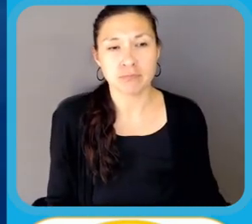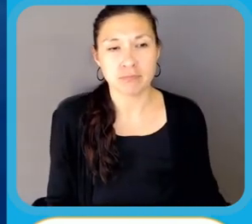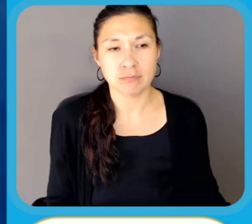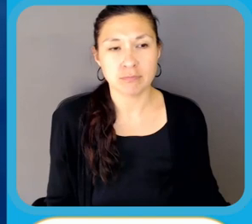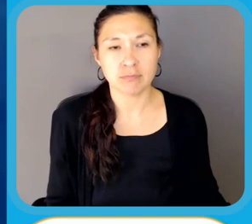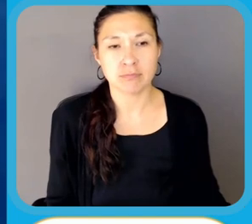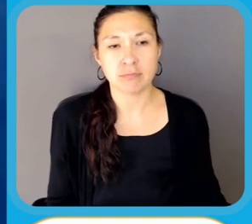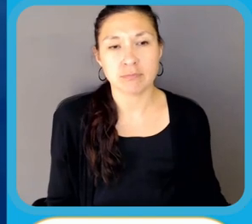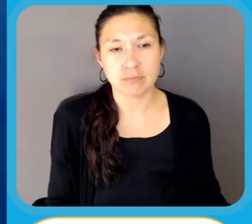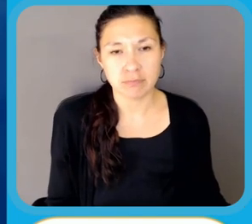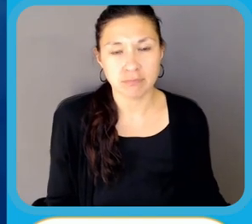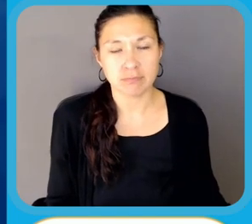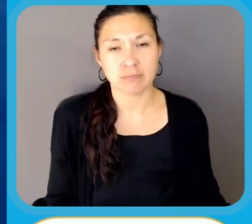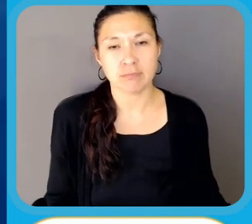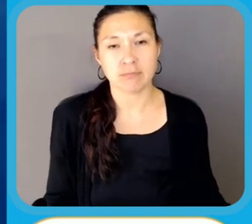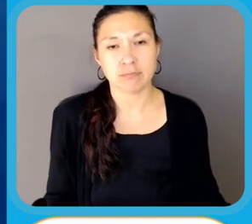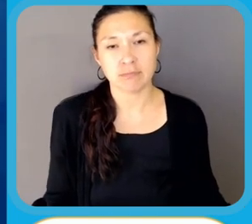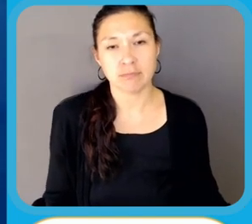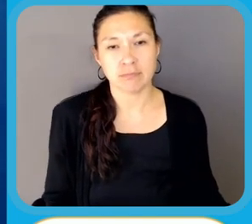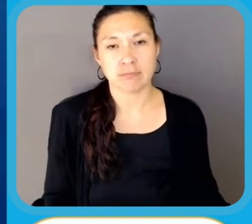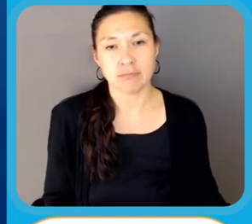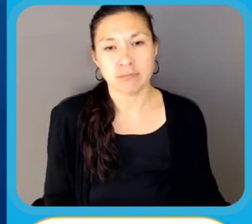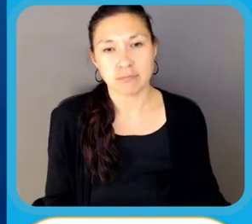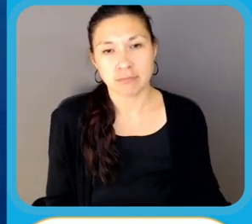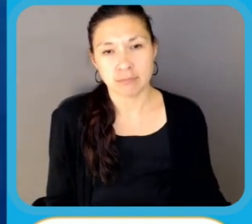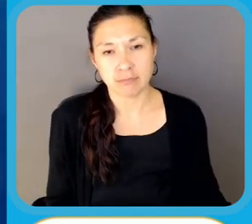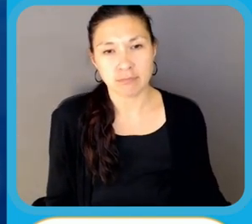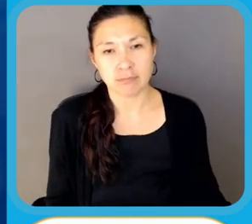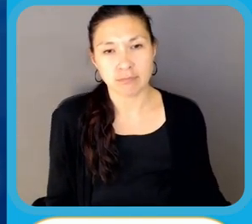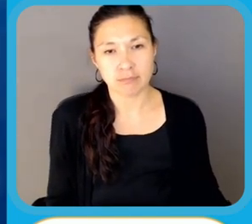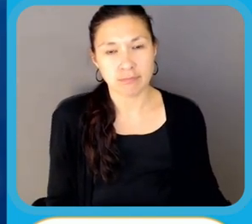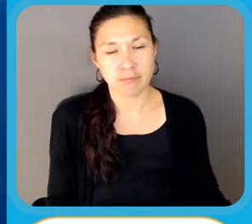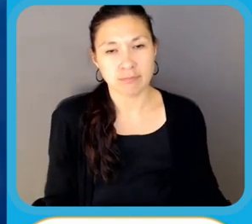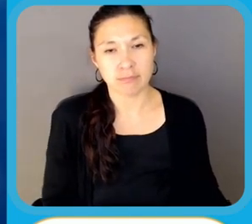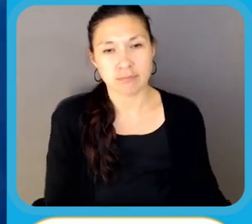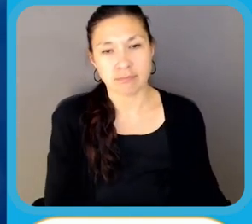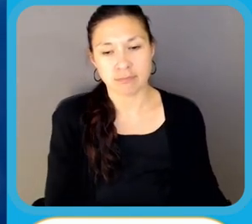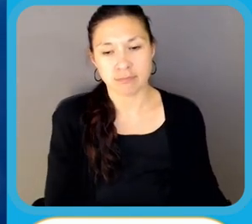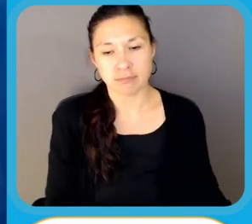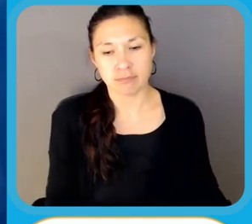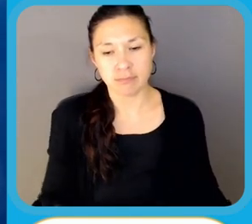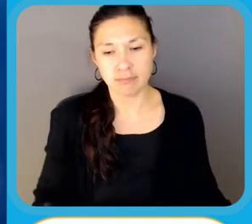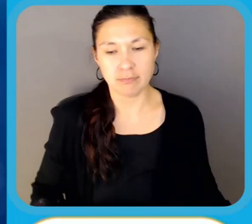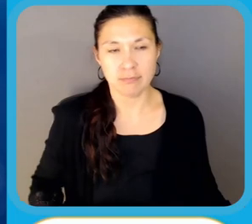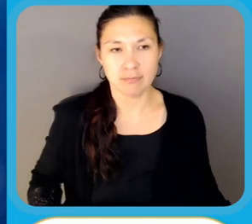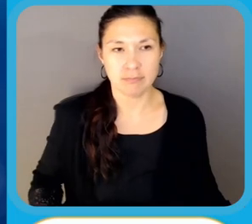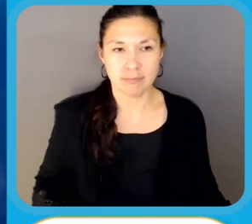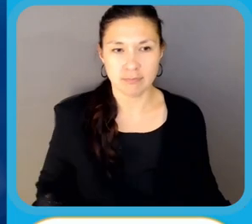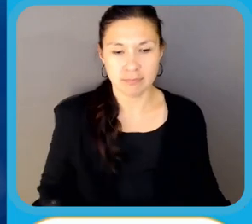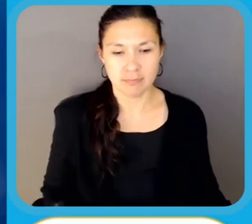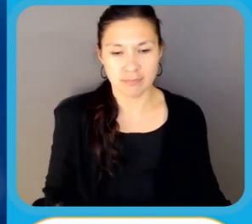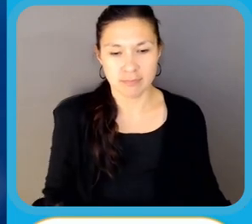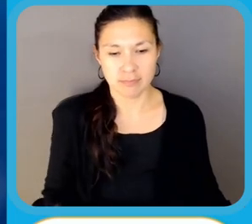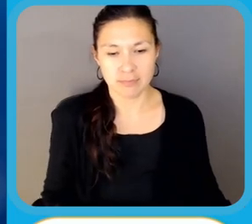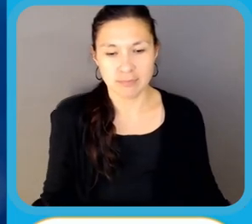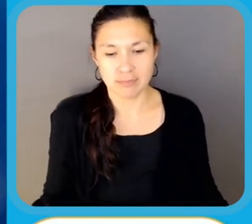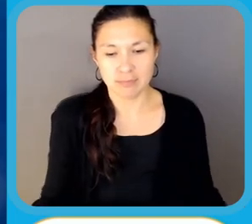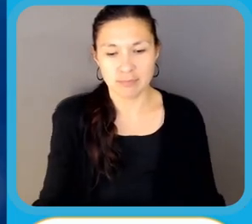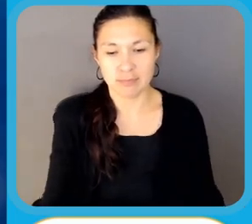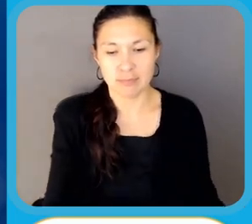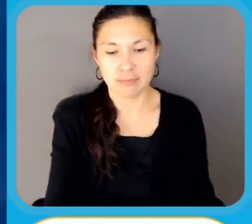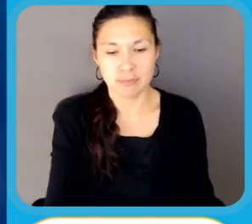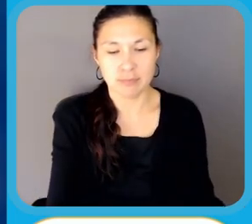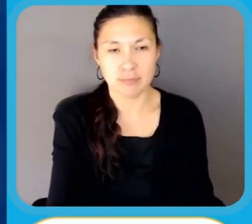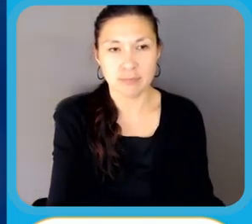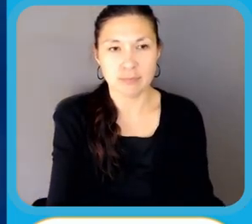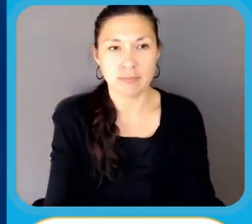Y es muy importante que nos vacunemos porque para nuestras familias, para nuestros hogares, para todos.